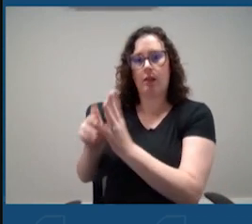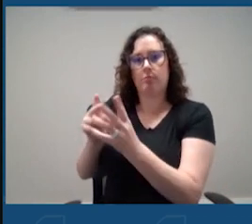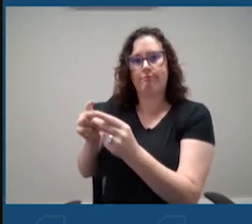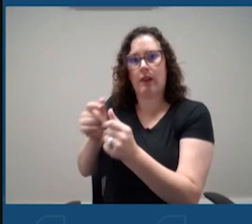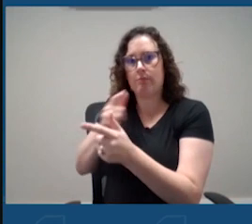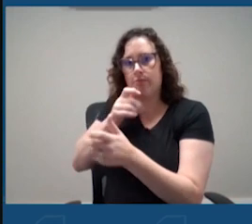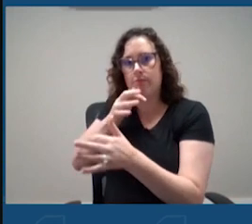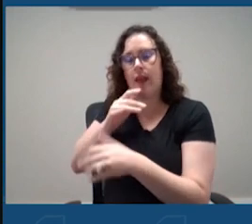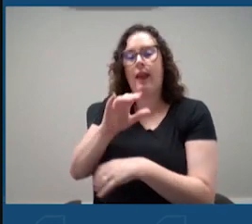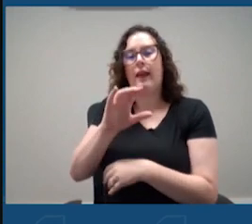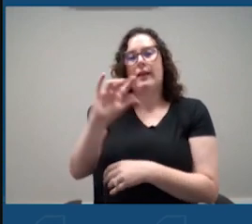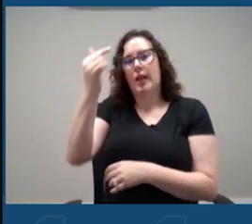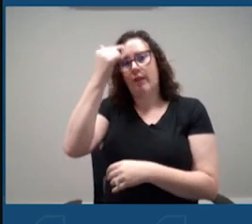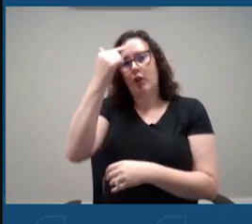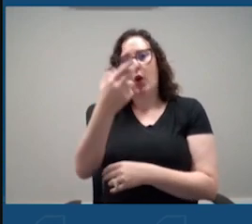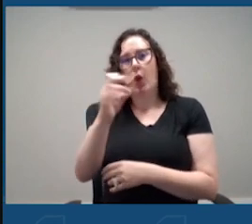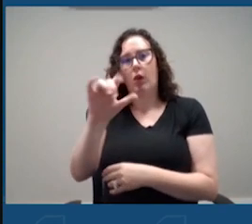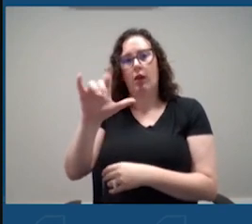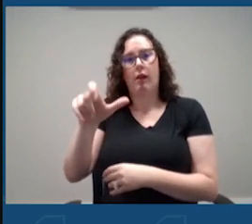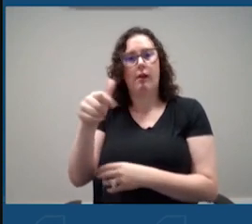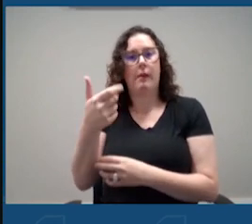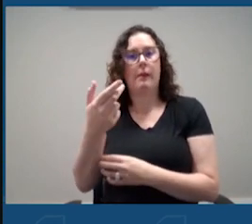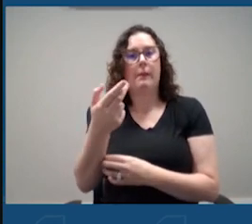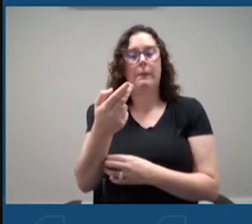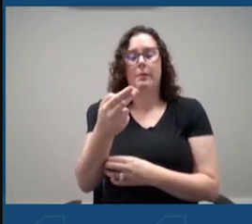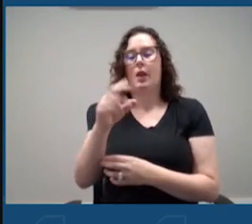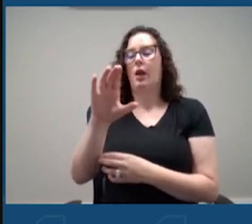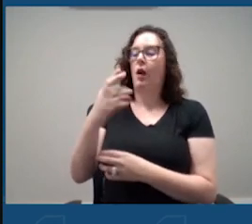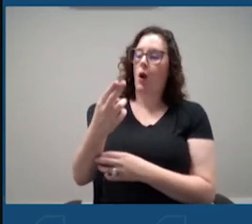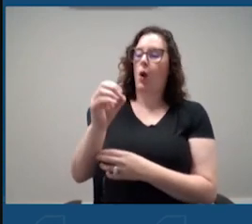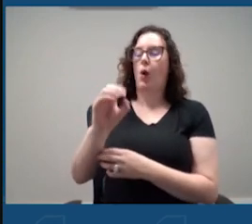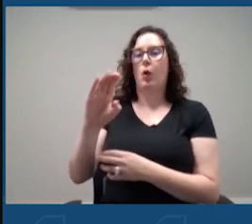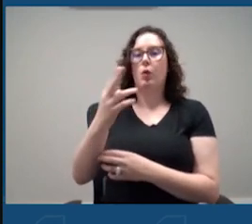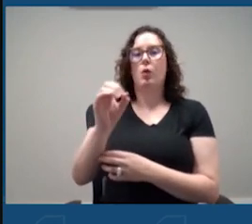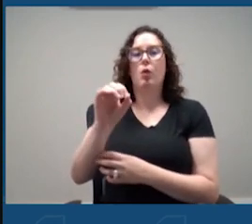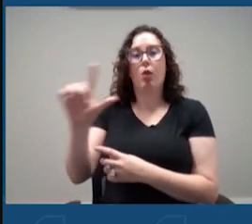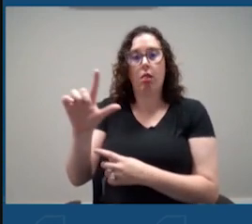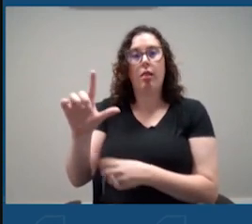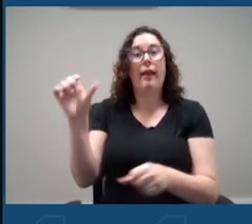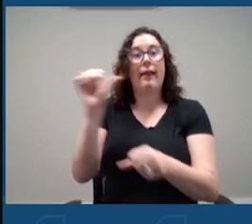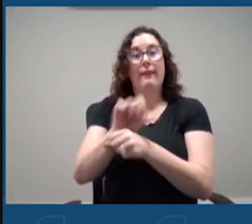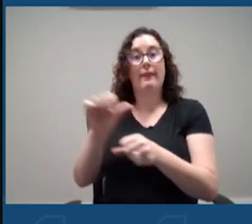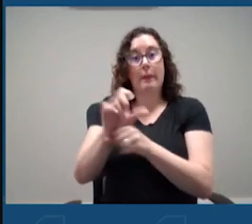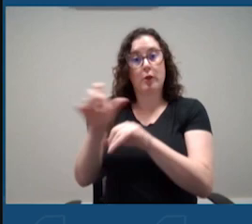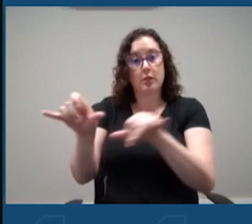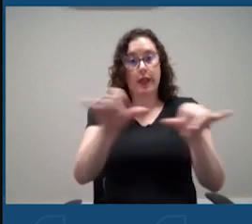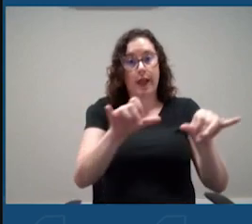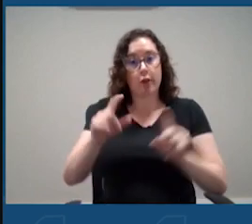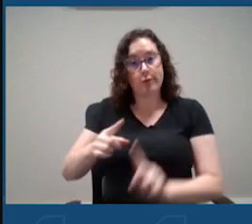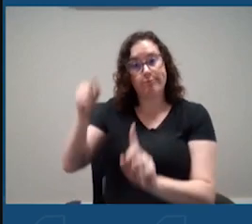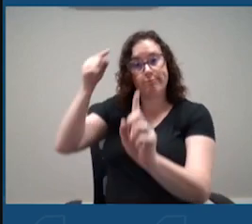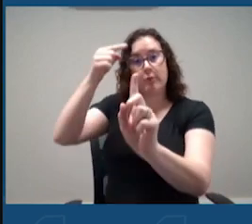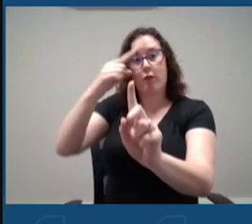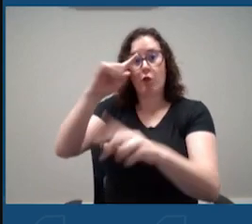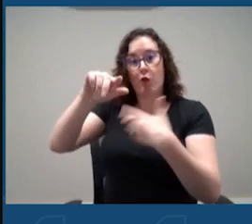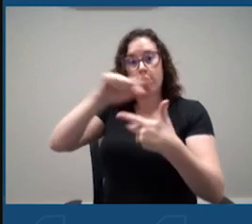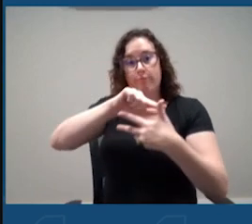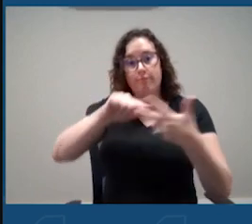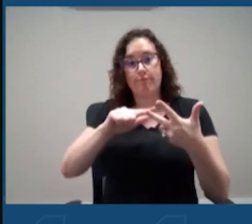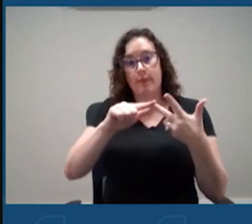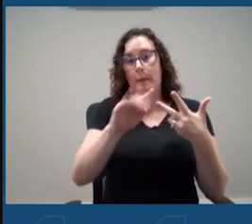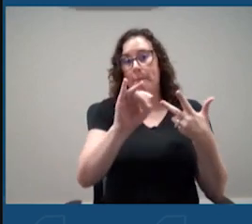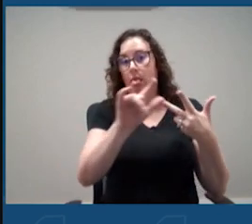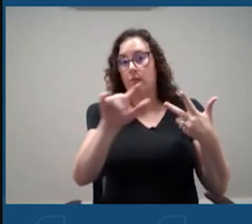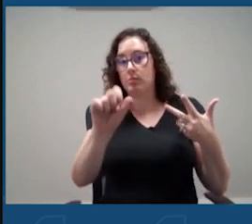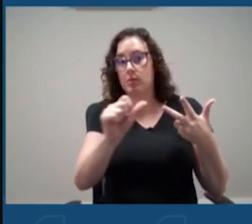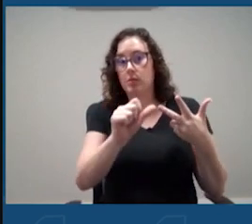Hochul and the New York State Legislature, labor standards are front and center on these climate bills. The expansion of prevailing